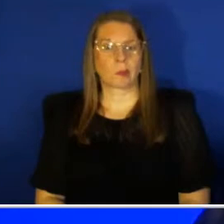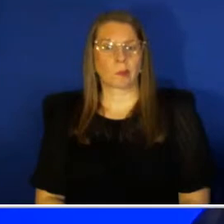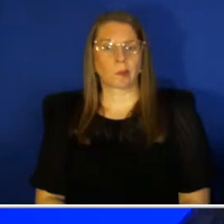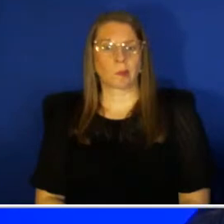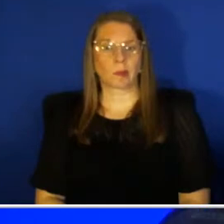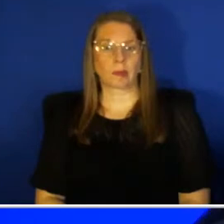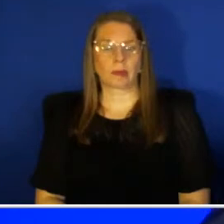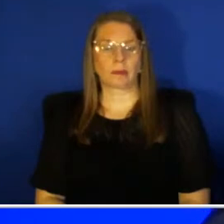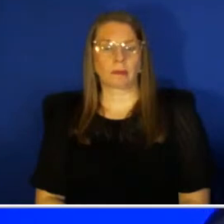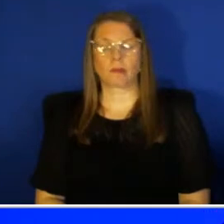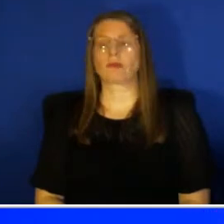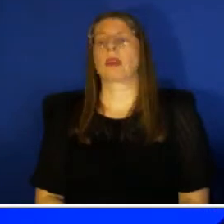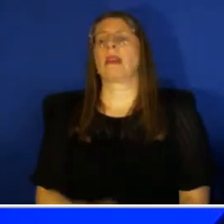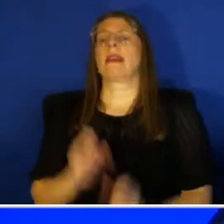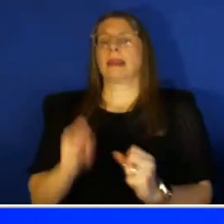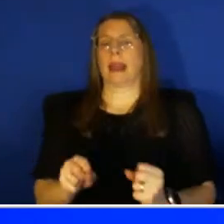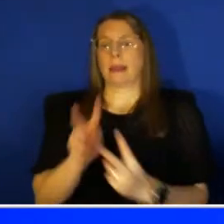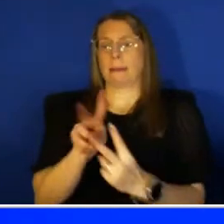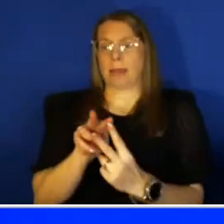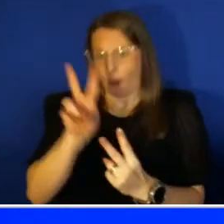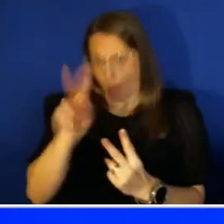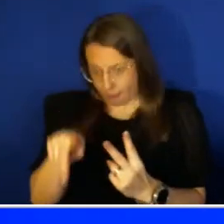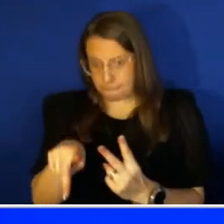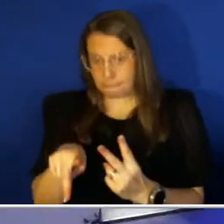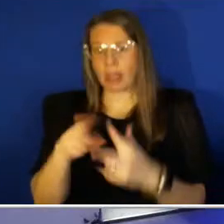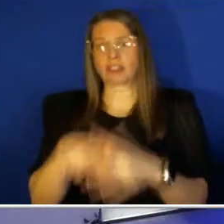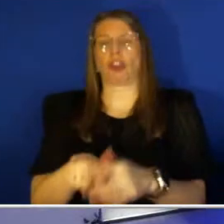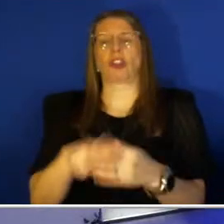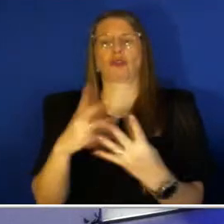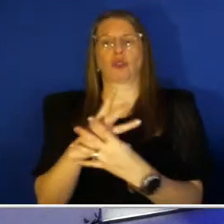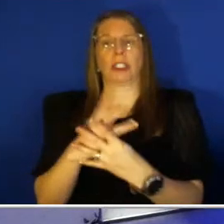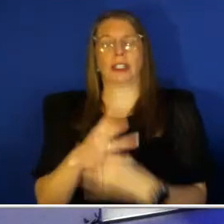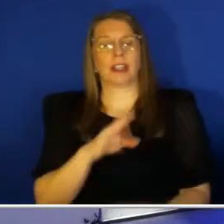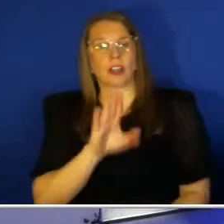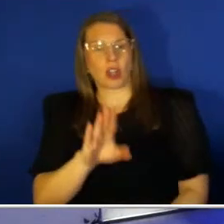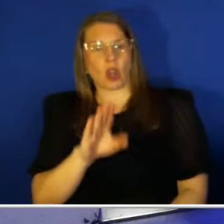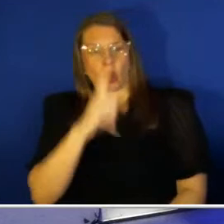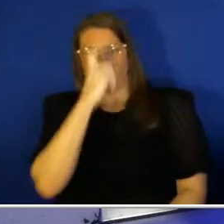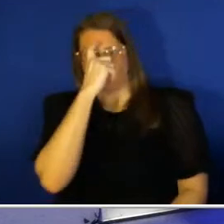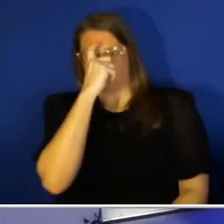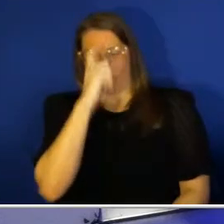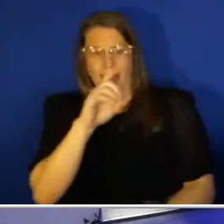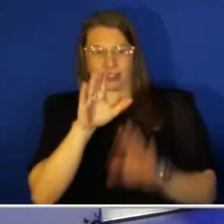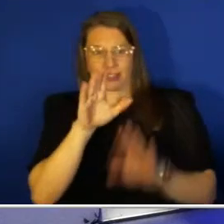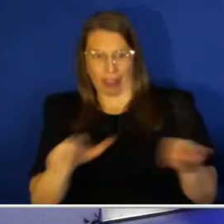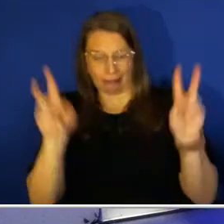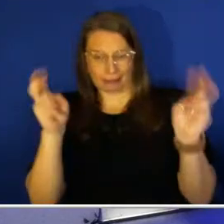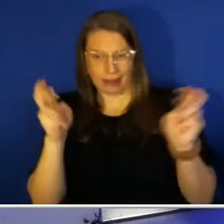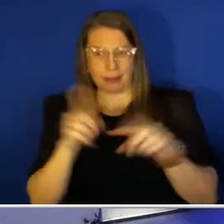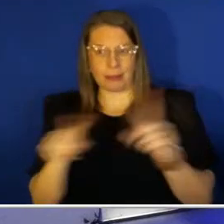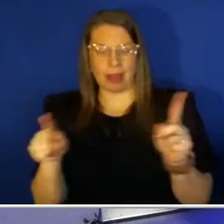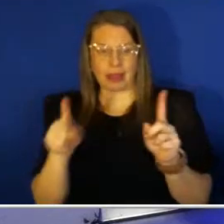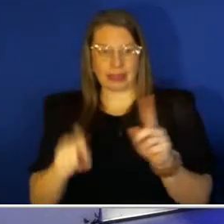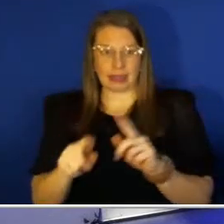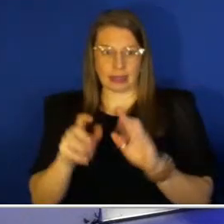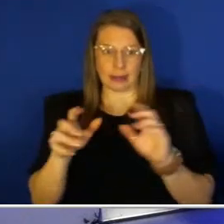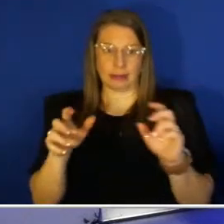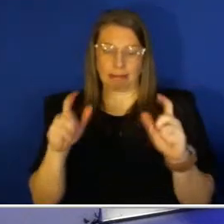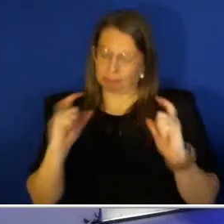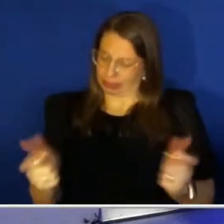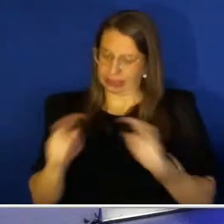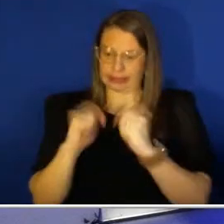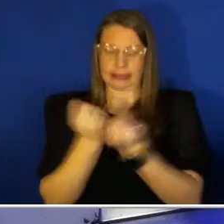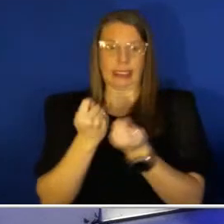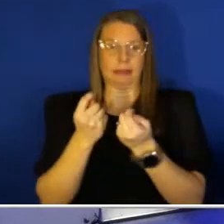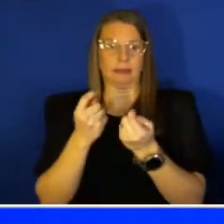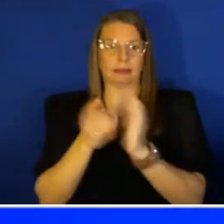up and then start the next steps, which would be screening. And this was your brainchild, but this took a big team to pull off. Right? Absolutely, and